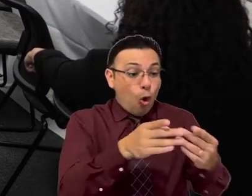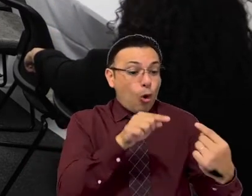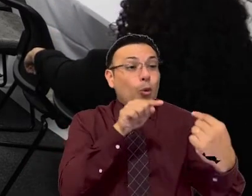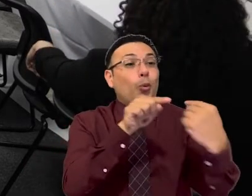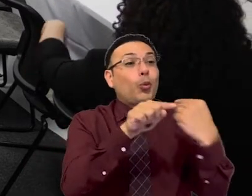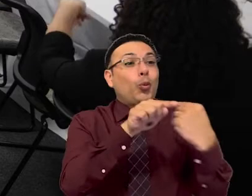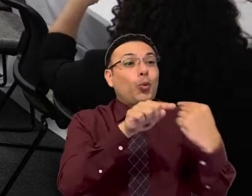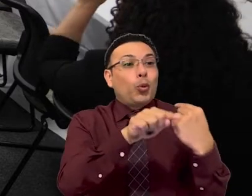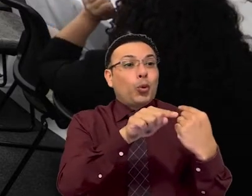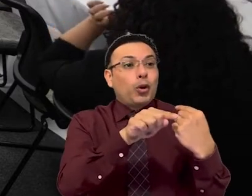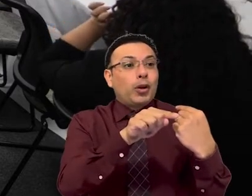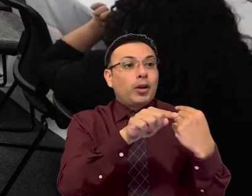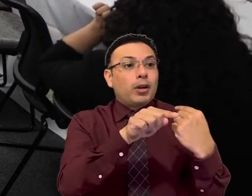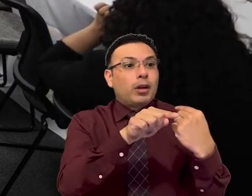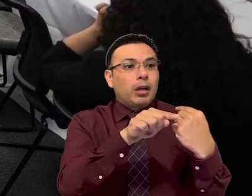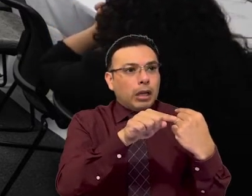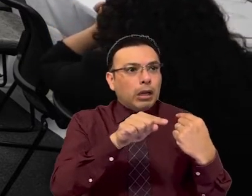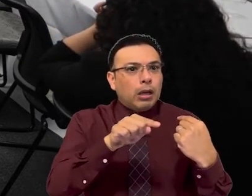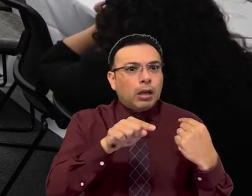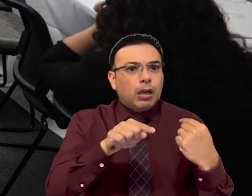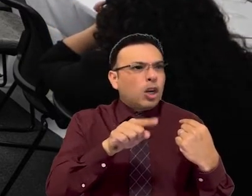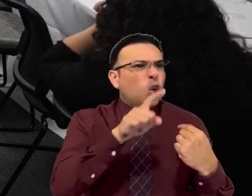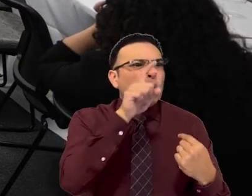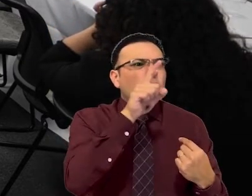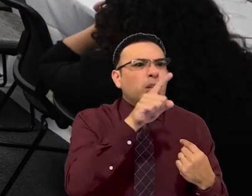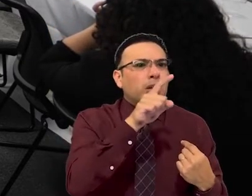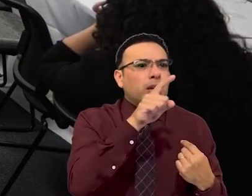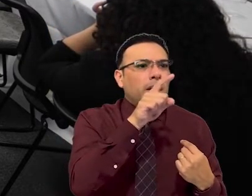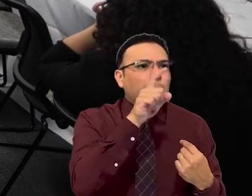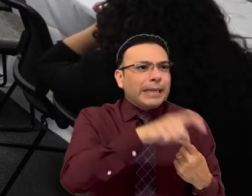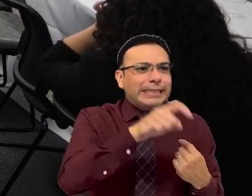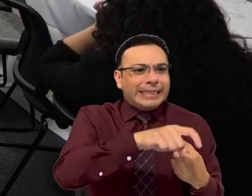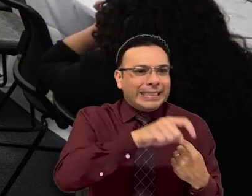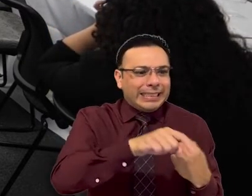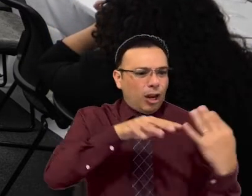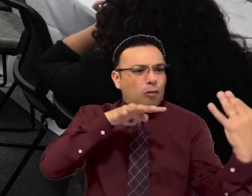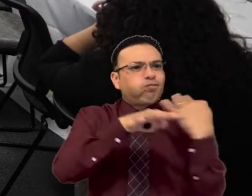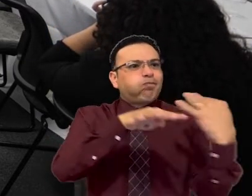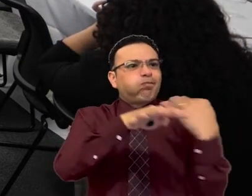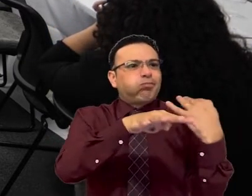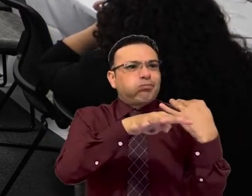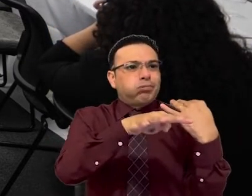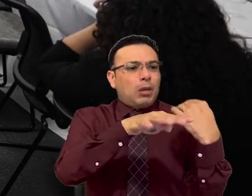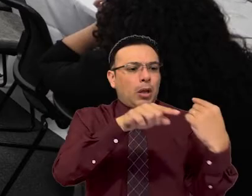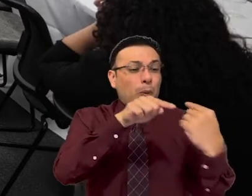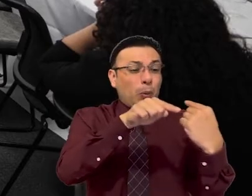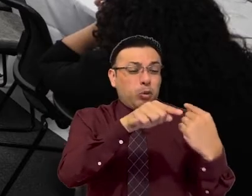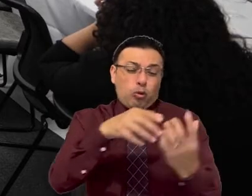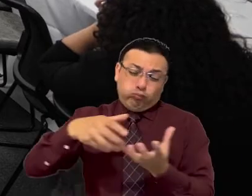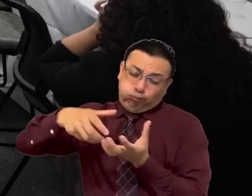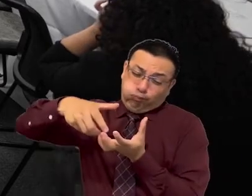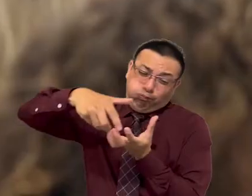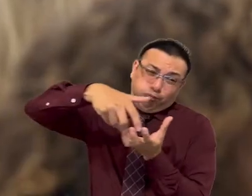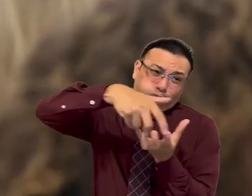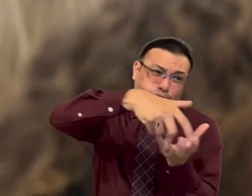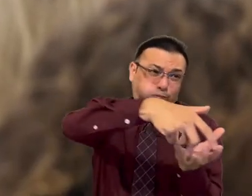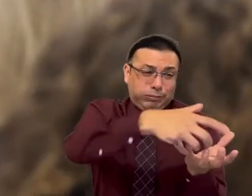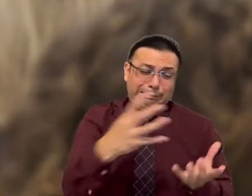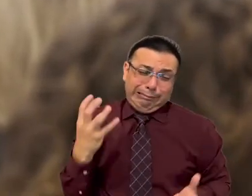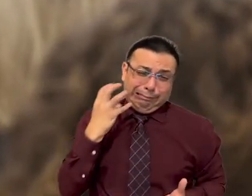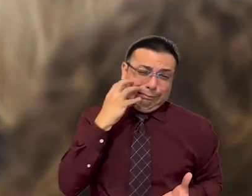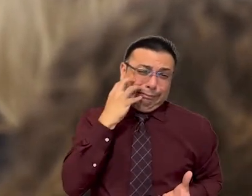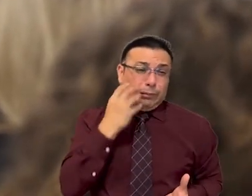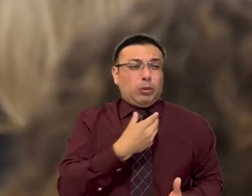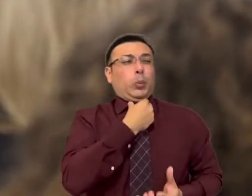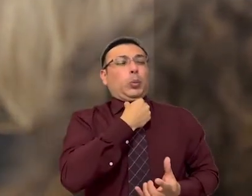the electricity that's coming into the system. So who's rebuilding those networks? Eversource? No,